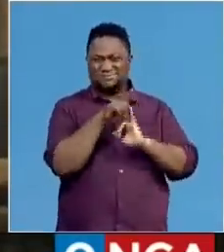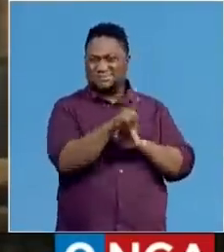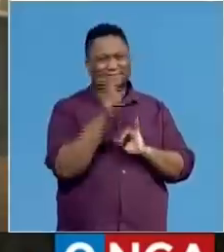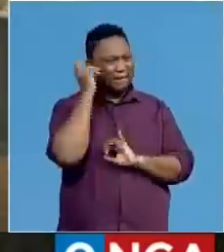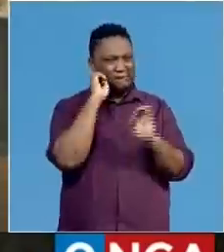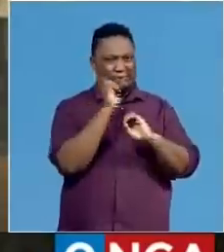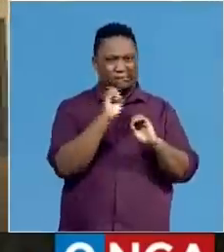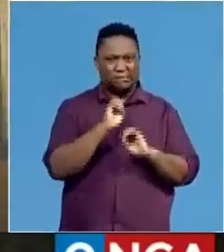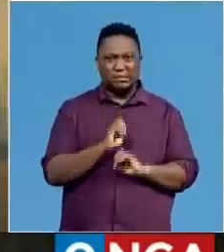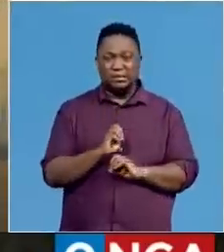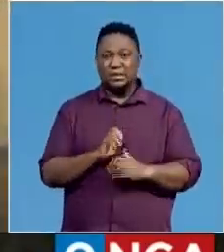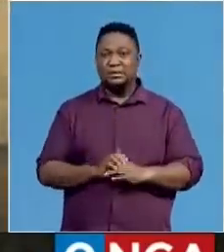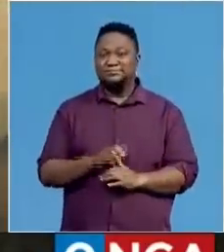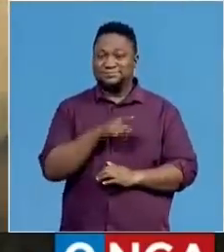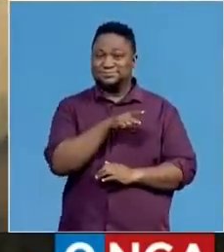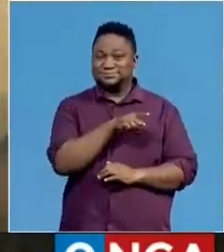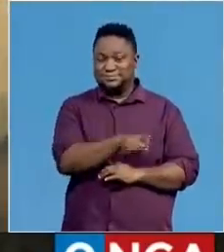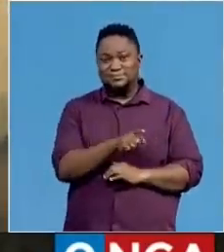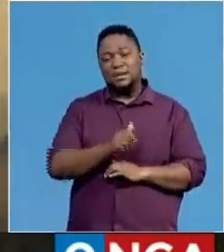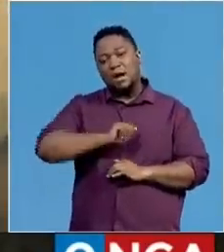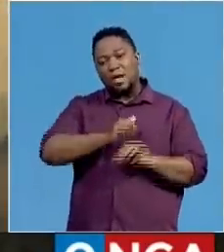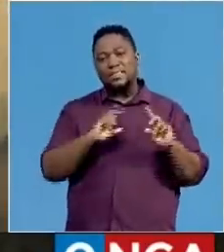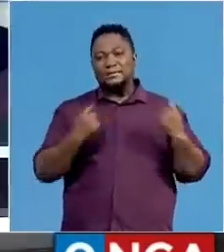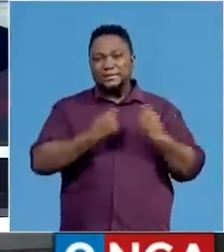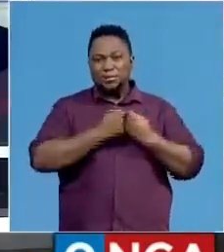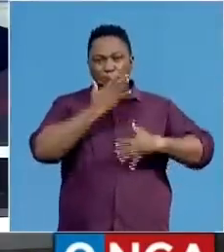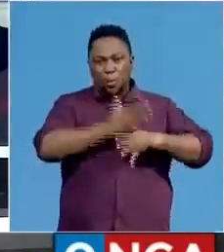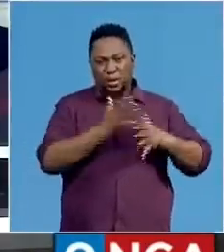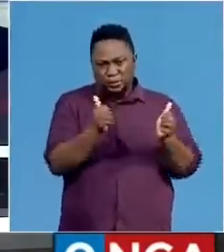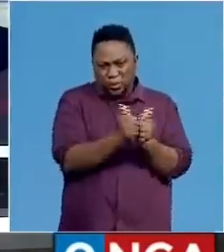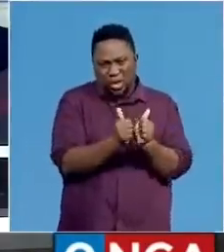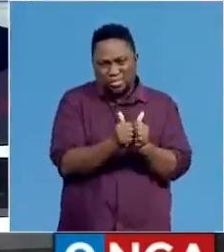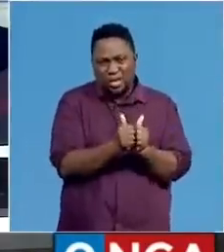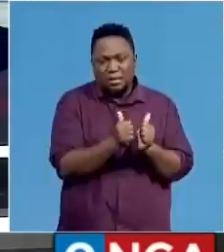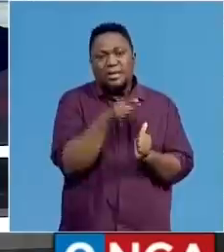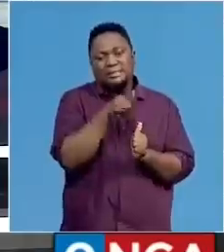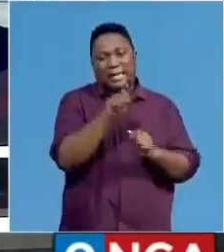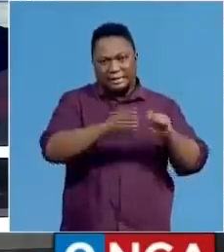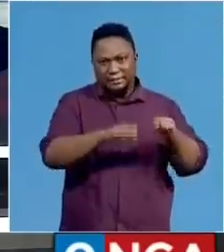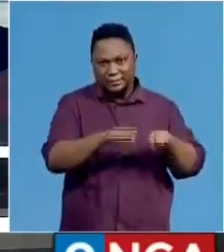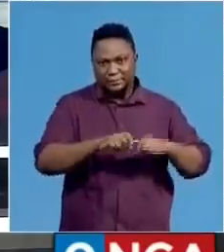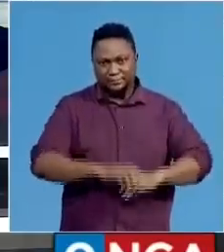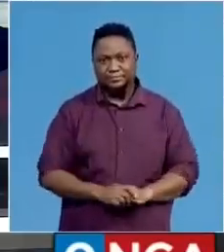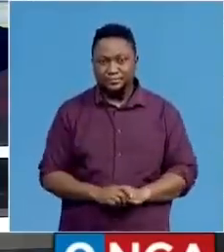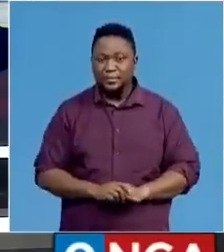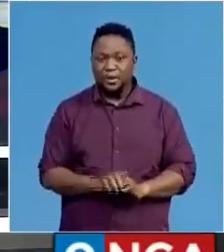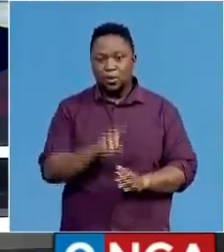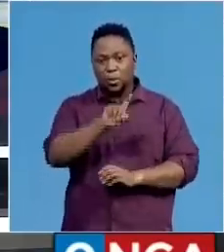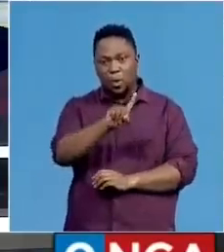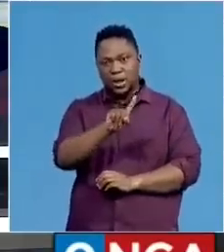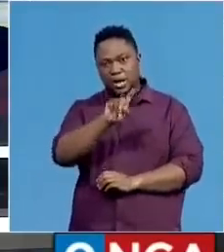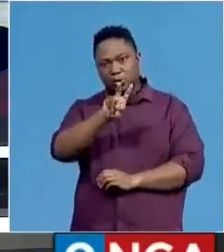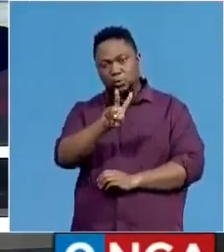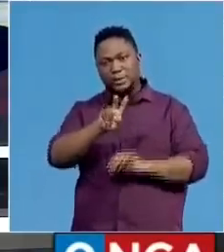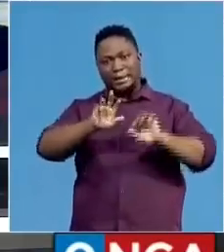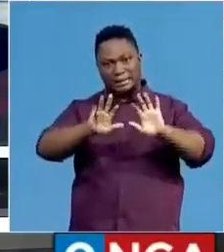is with Working on Fire. They're part of the various teams that are on the ground fighting that blaze in the Cape Town area.